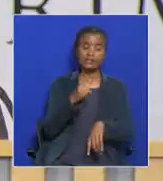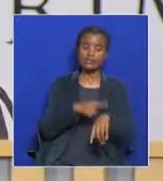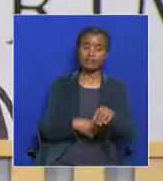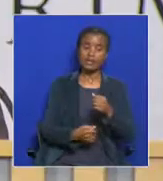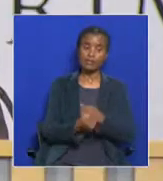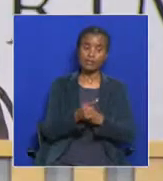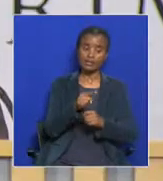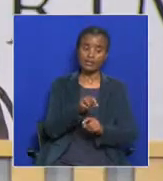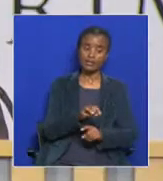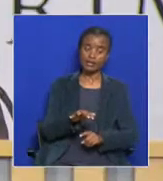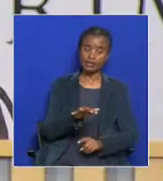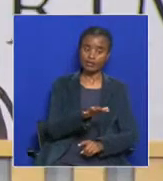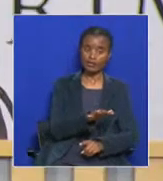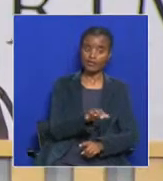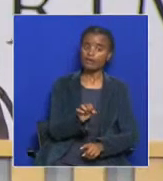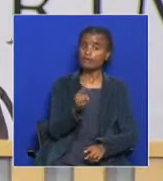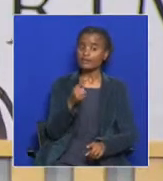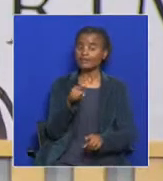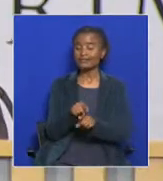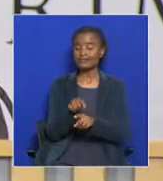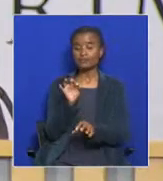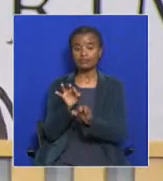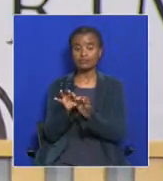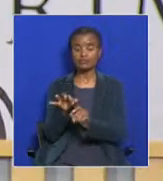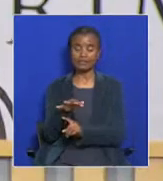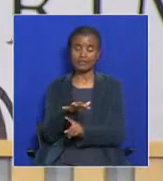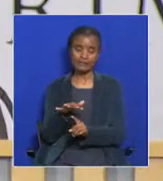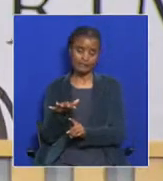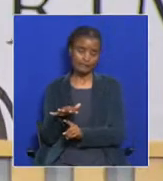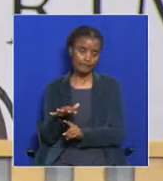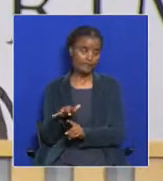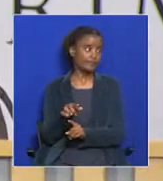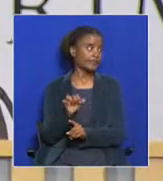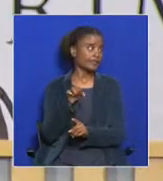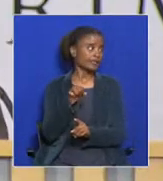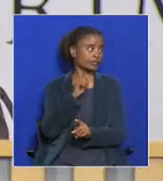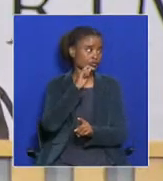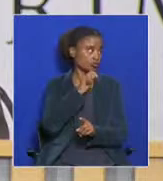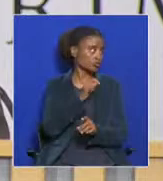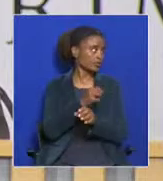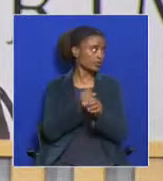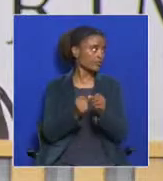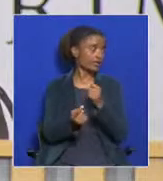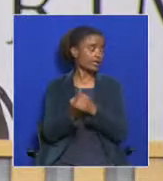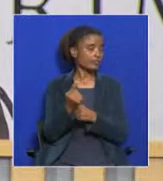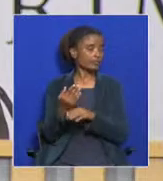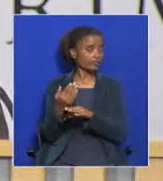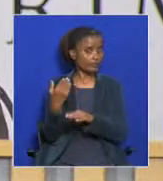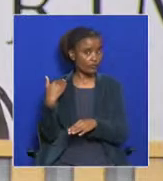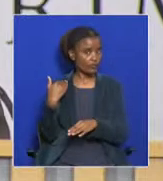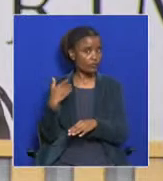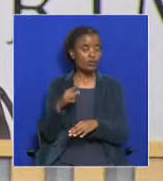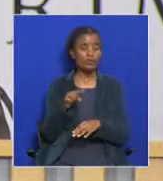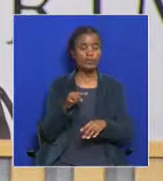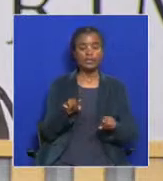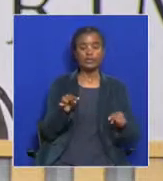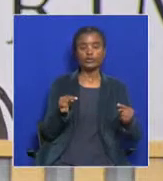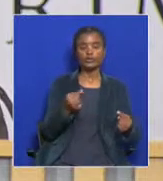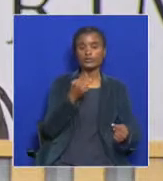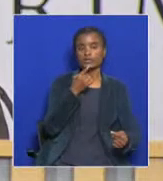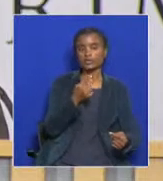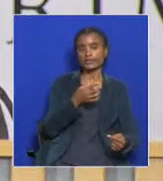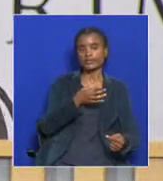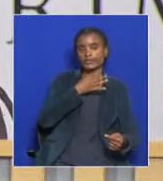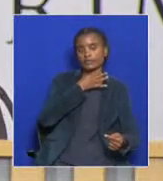scenario. So as much as it had not happened before, I can't say that there's no risk of it happening based